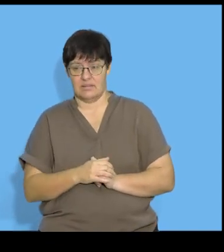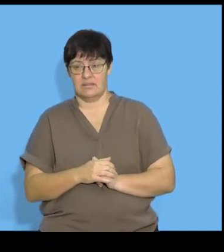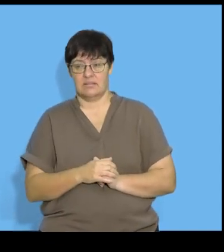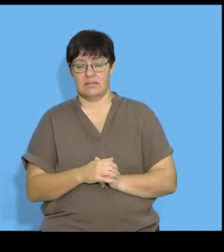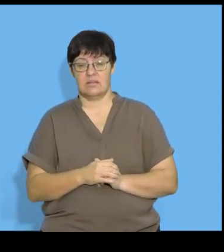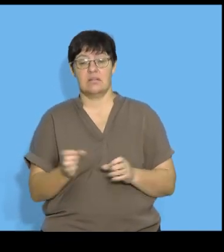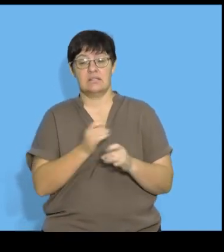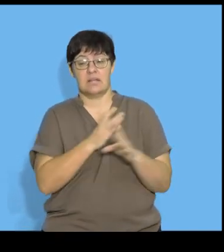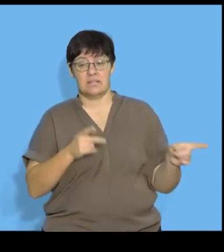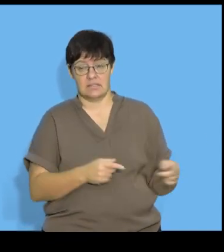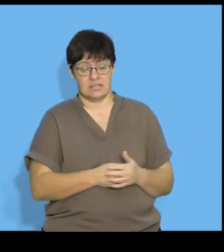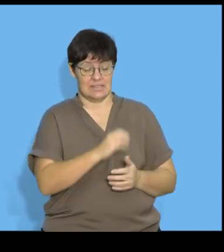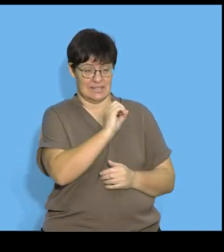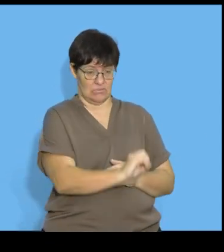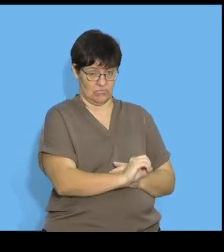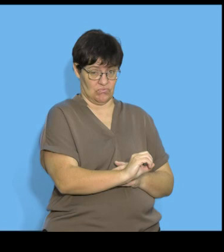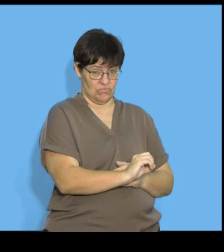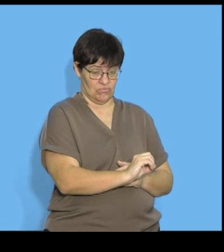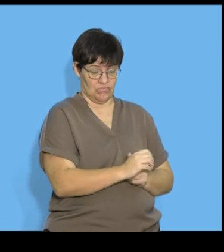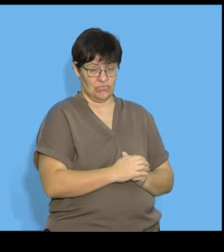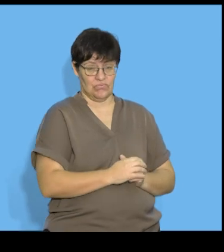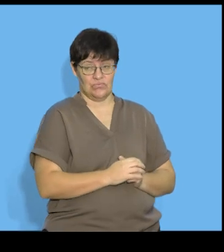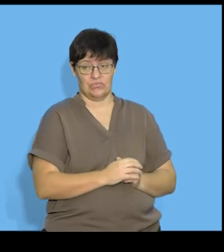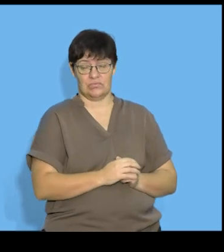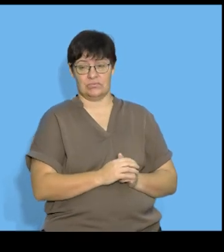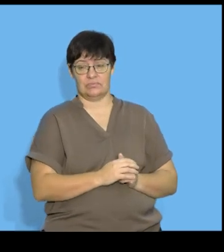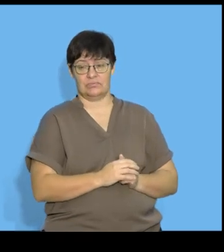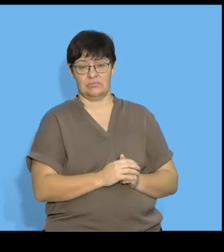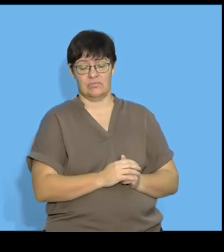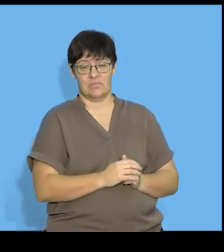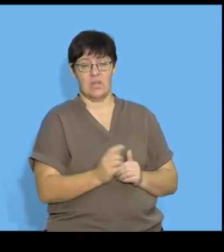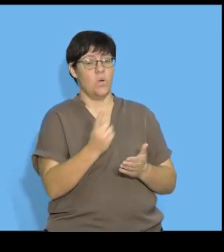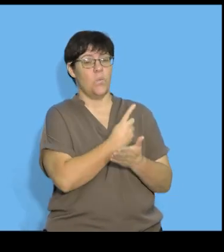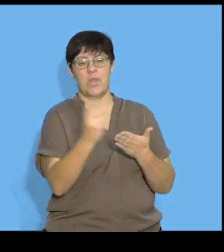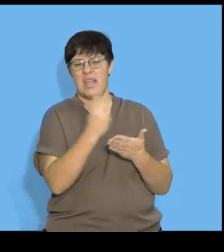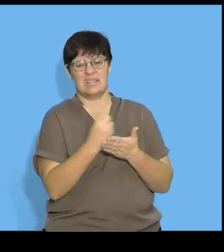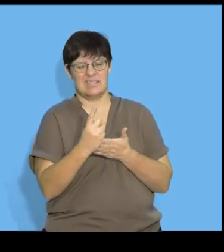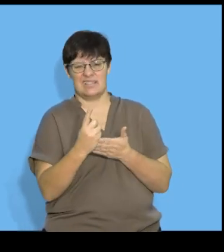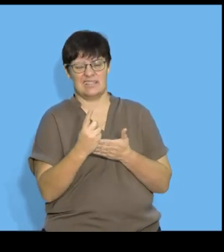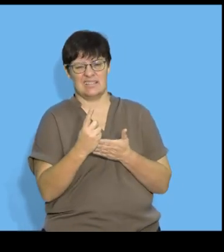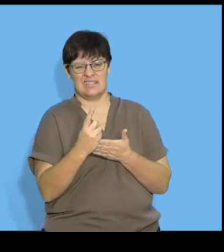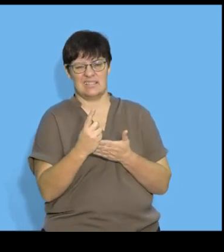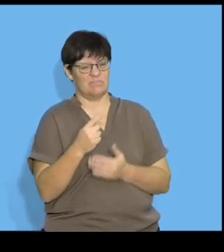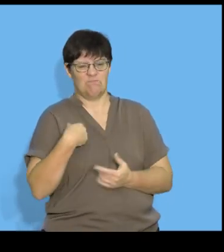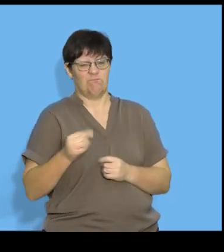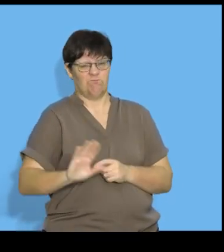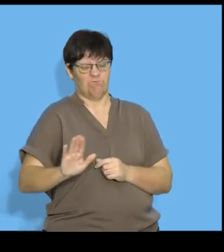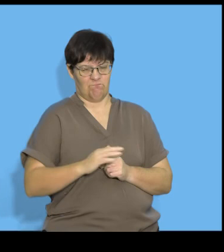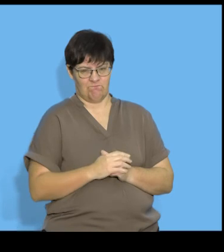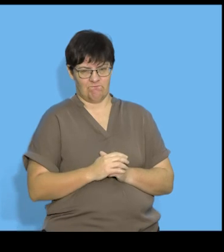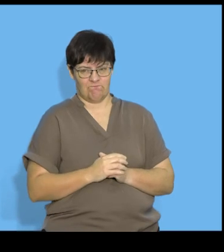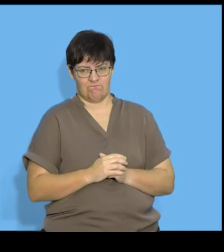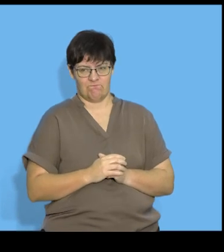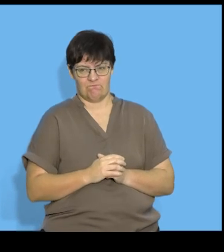here at 0. Now, weeks is not so much what I want to do. Yes, so weeks, that